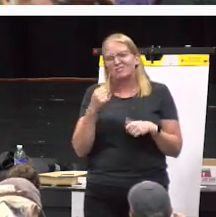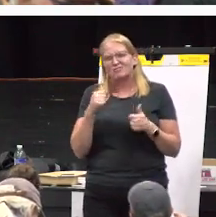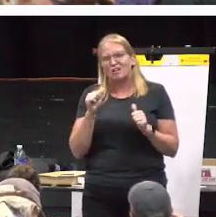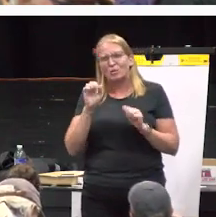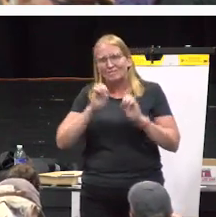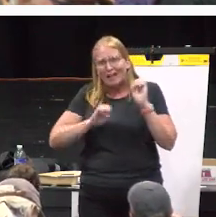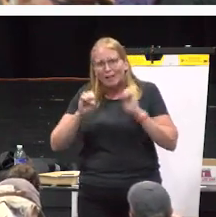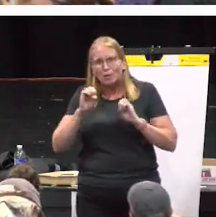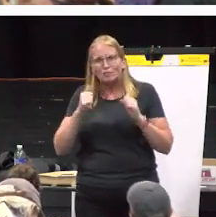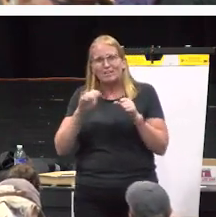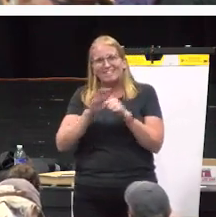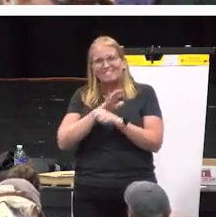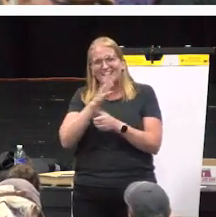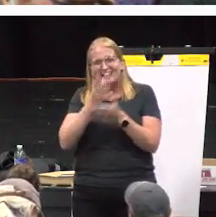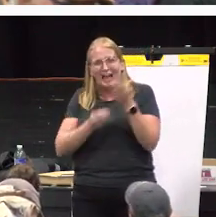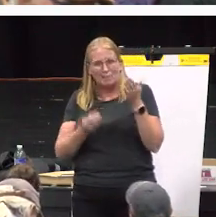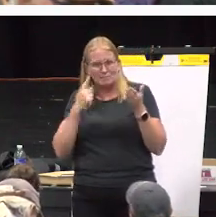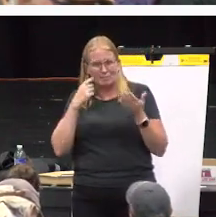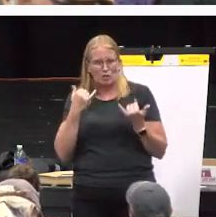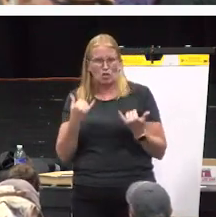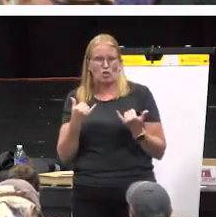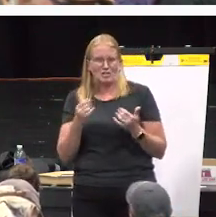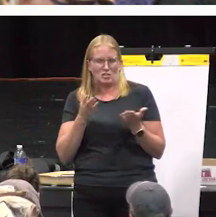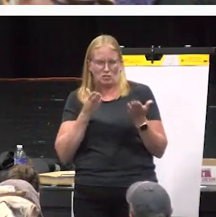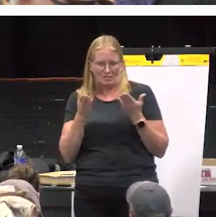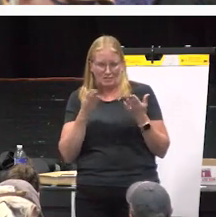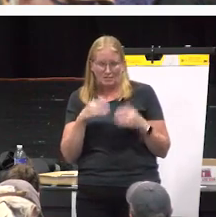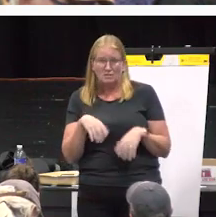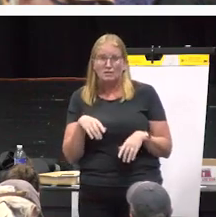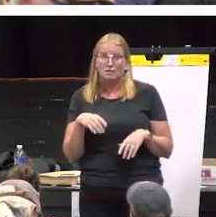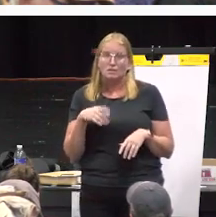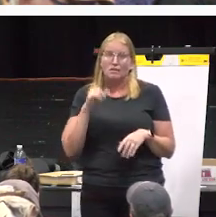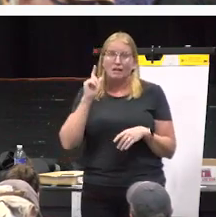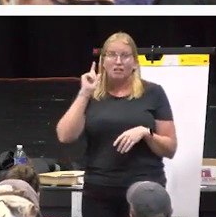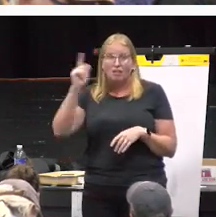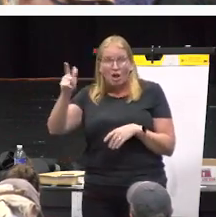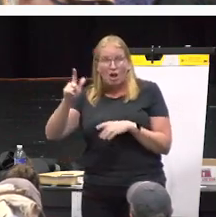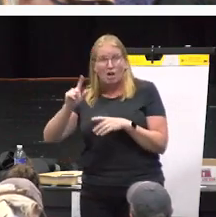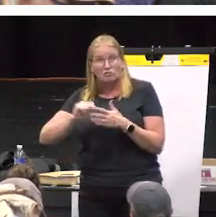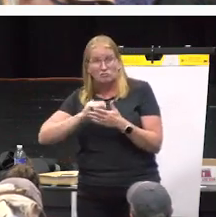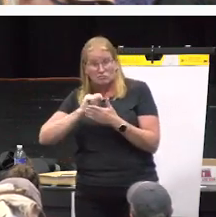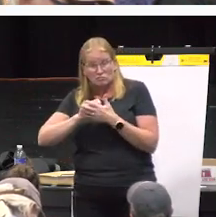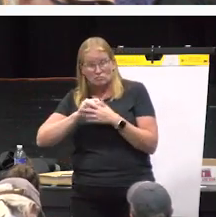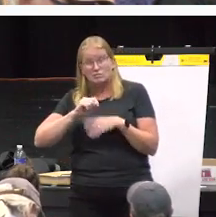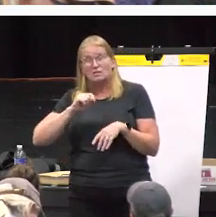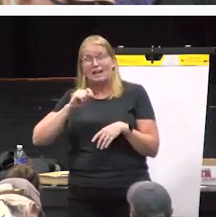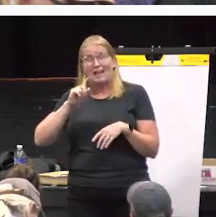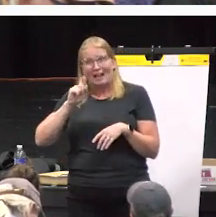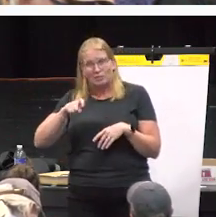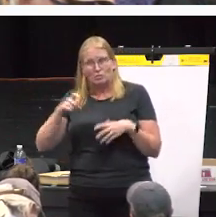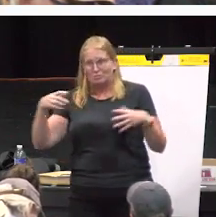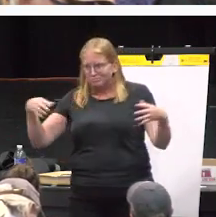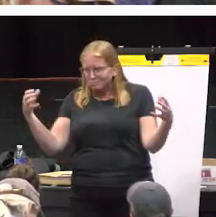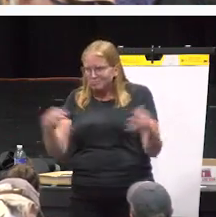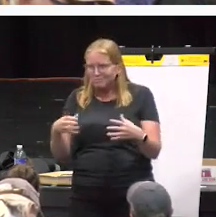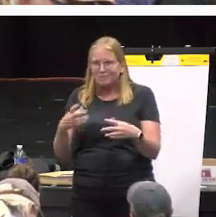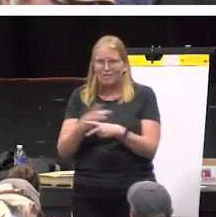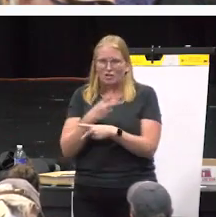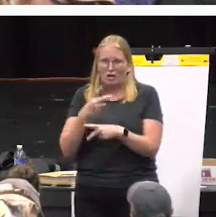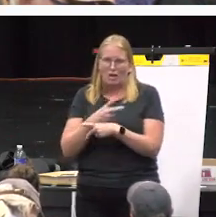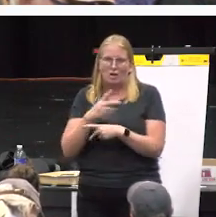and fill gaps in current services. In the long term, the Montpelier community needs to come together to develop third